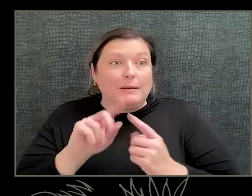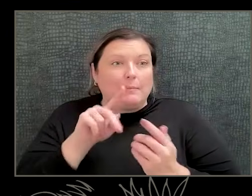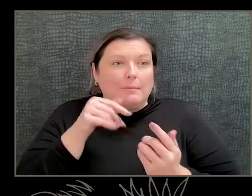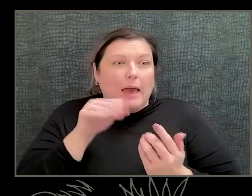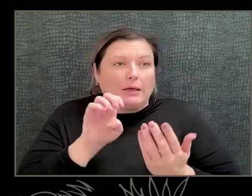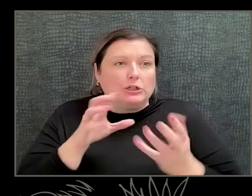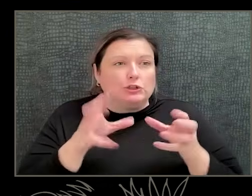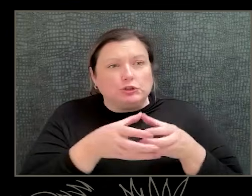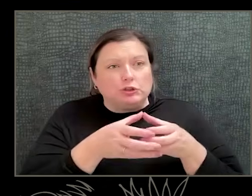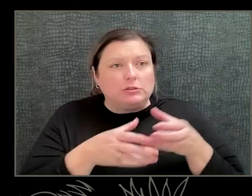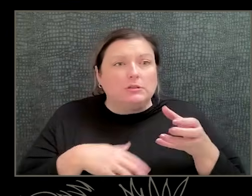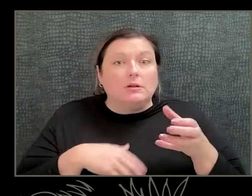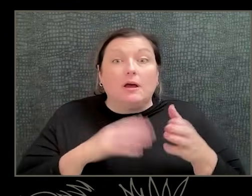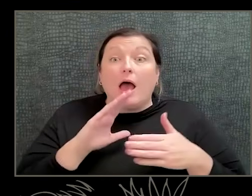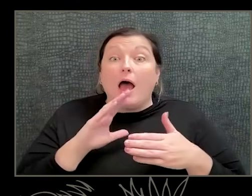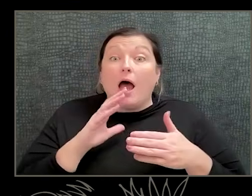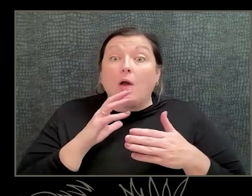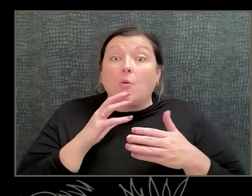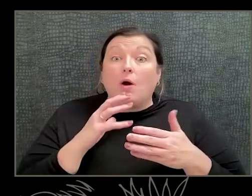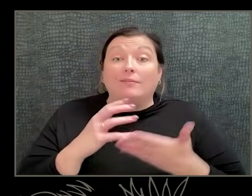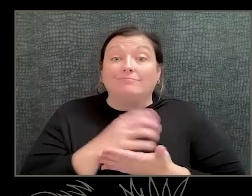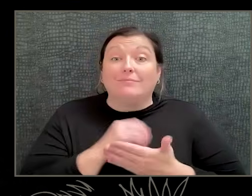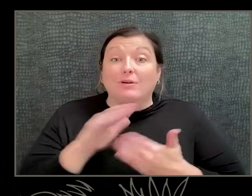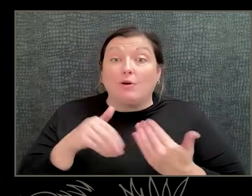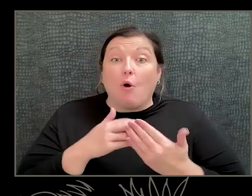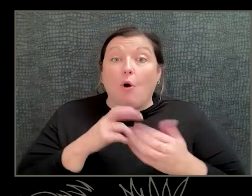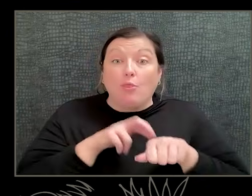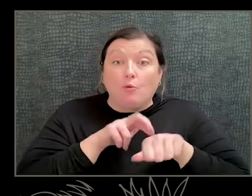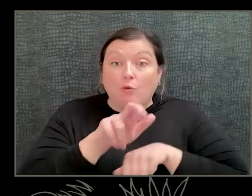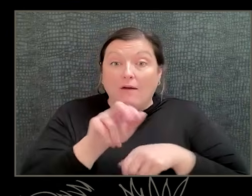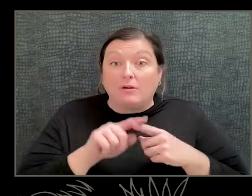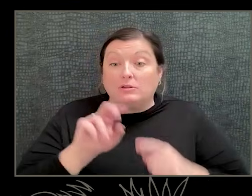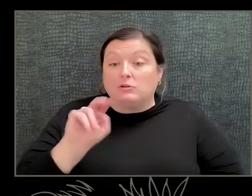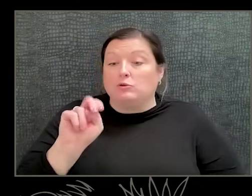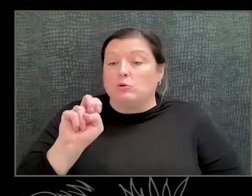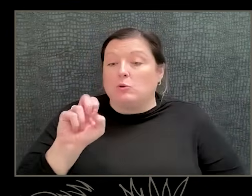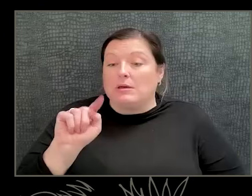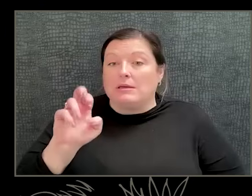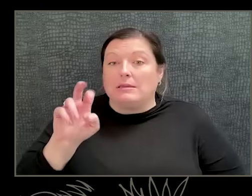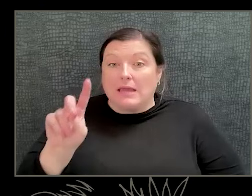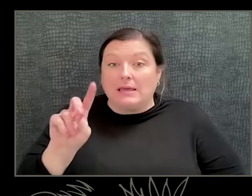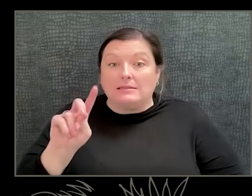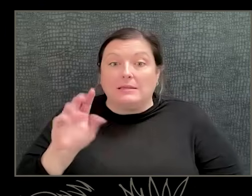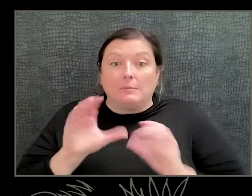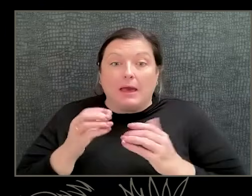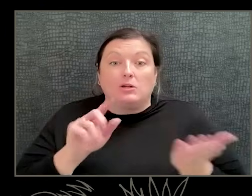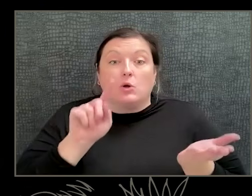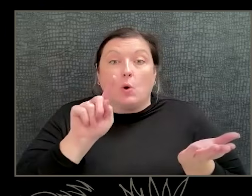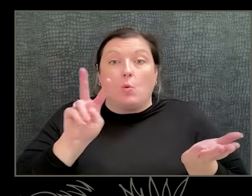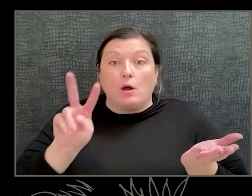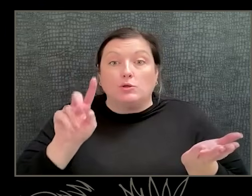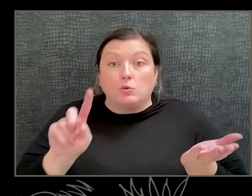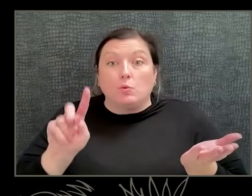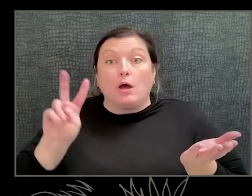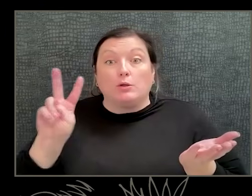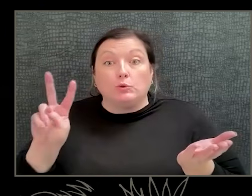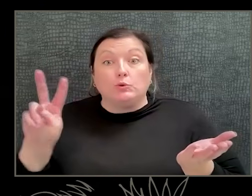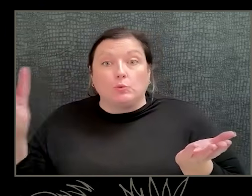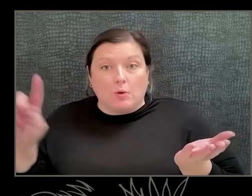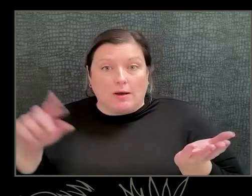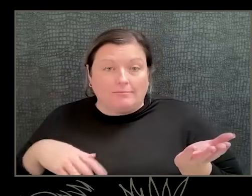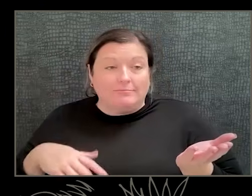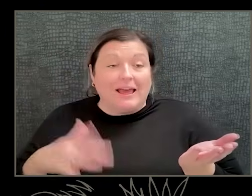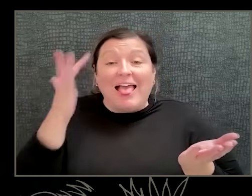get all the references to this nested package 121.221. Very clever